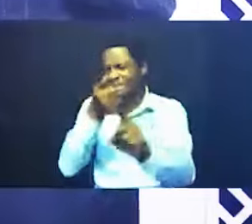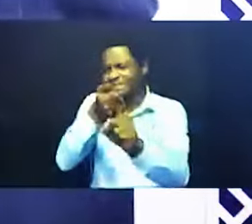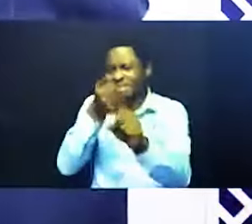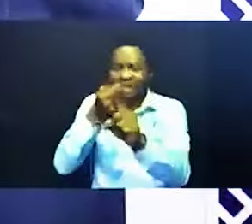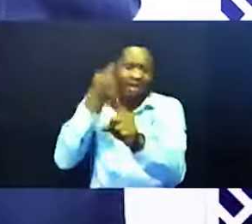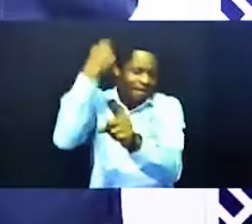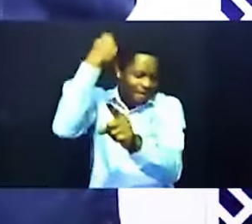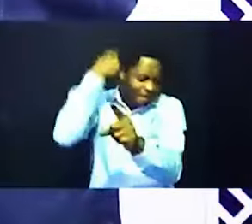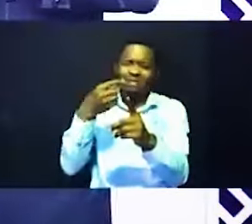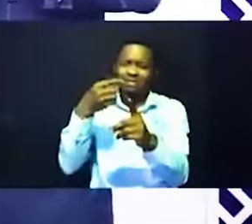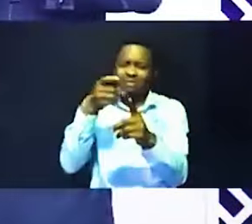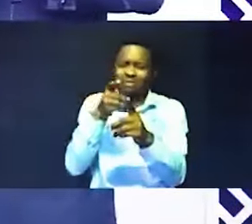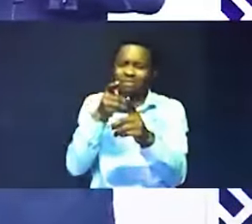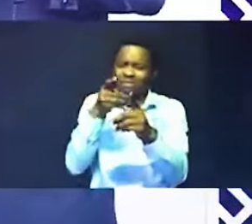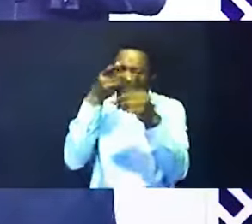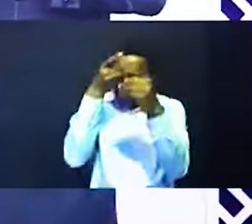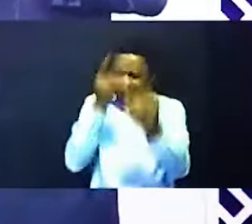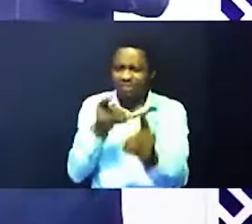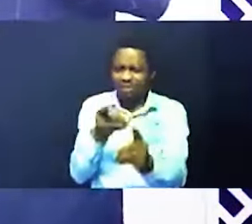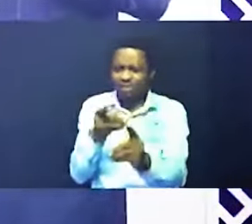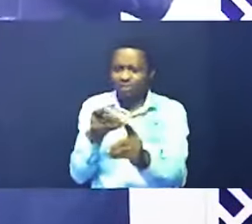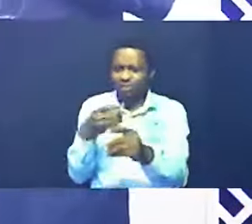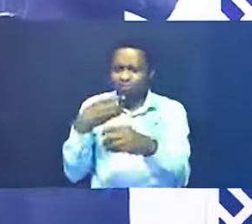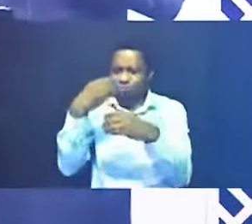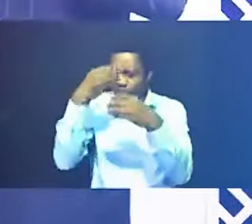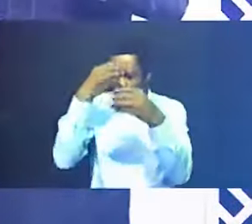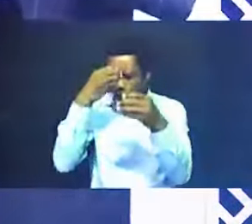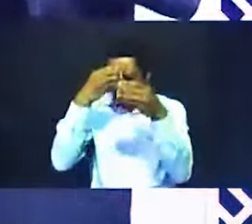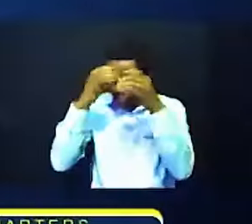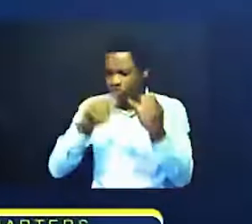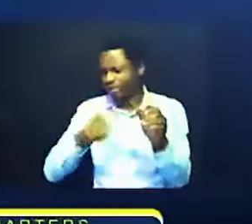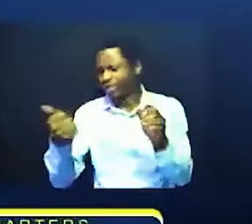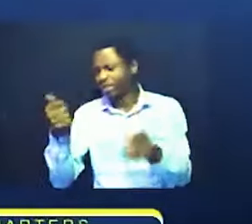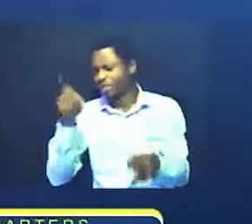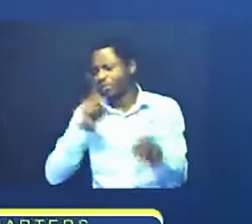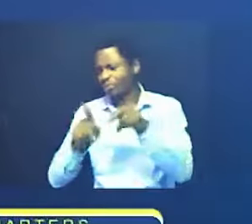so you don't have to deliberately set a trap for